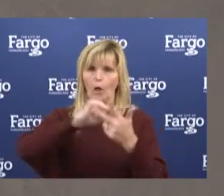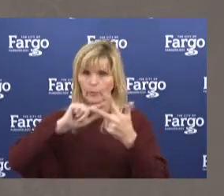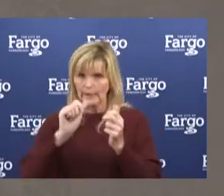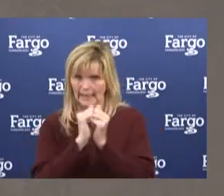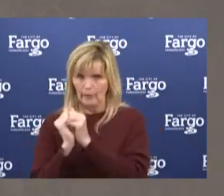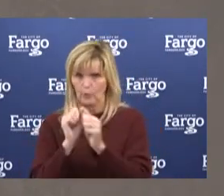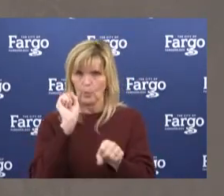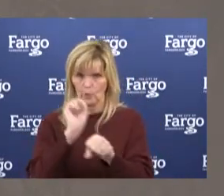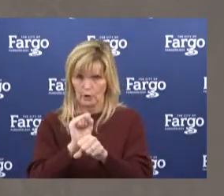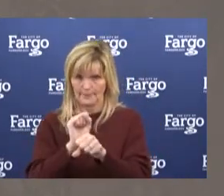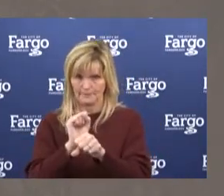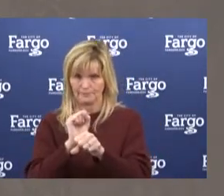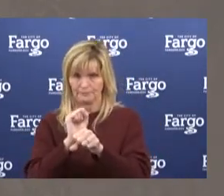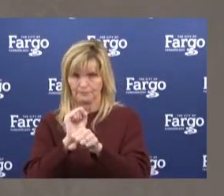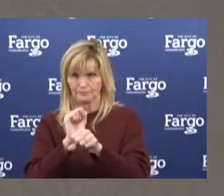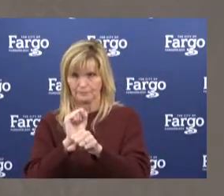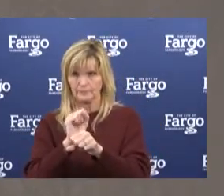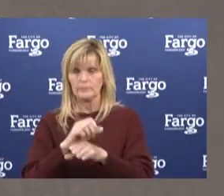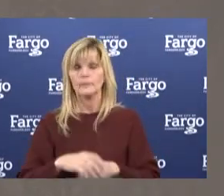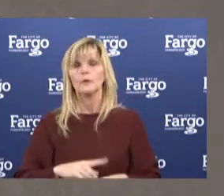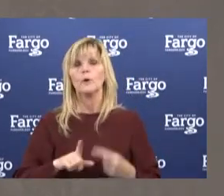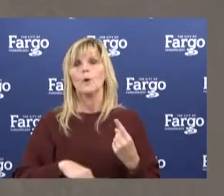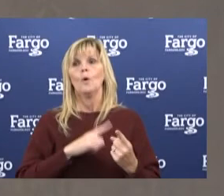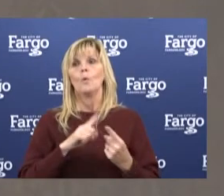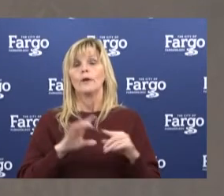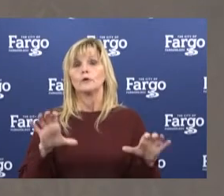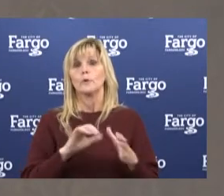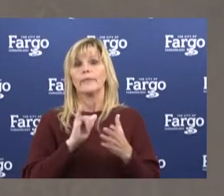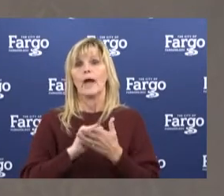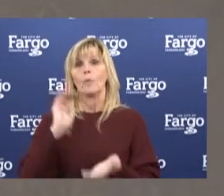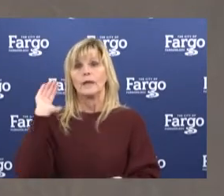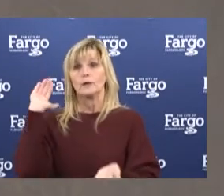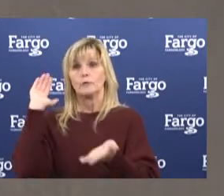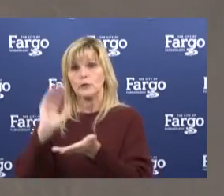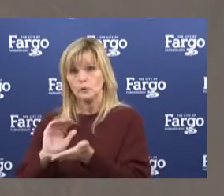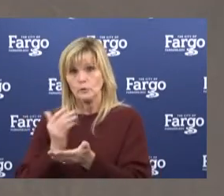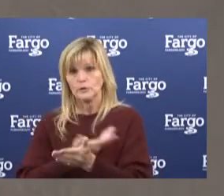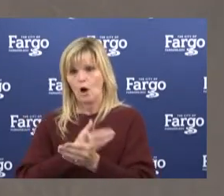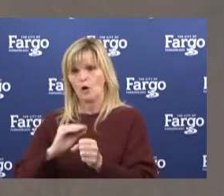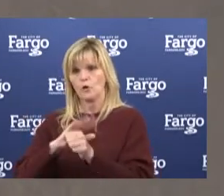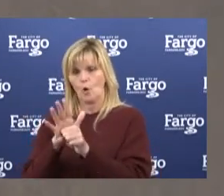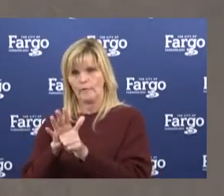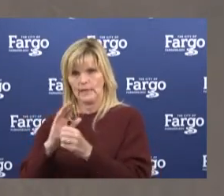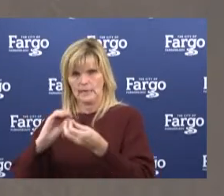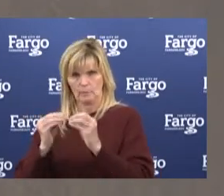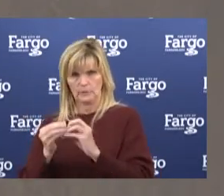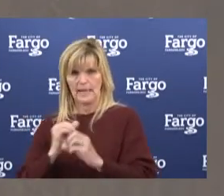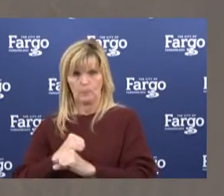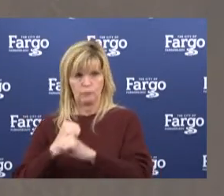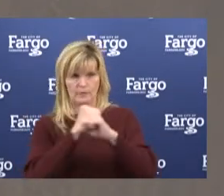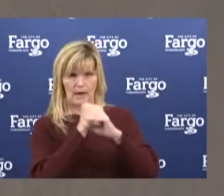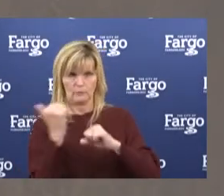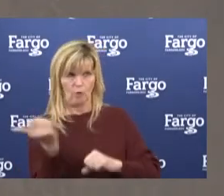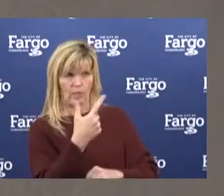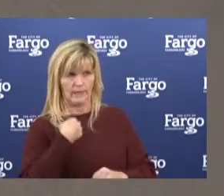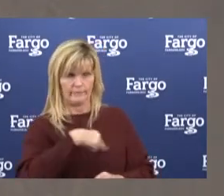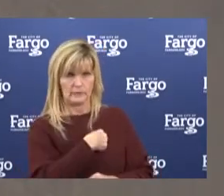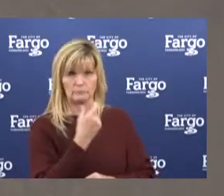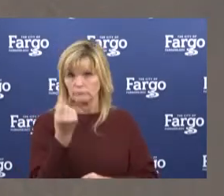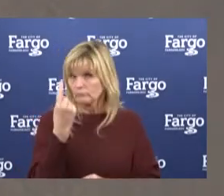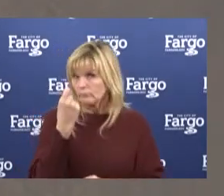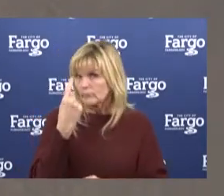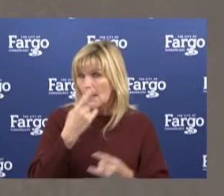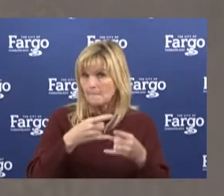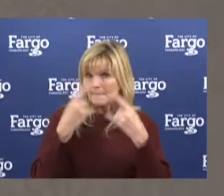work. Combining these tactics lowers the risk of COVID transmission and protects us all. I